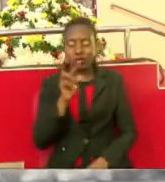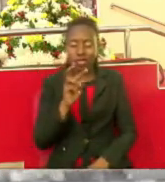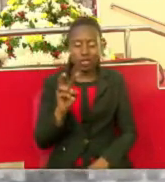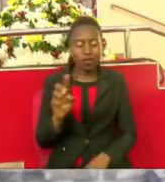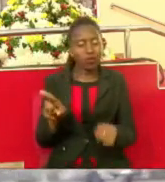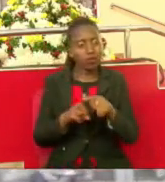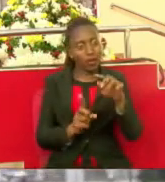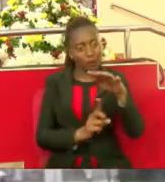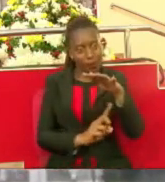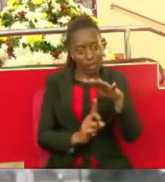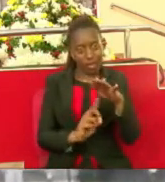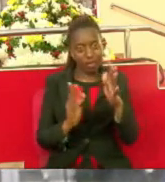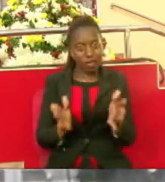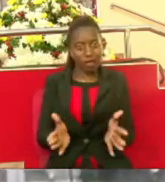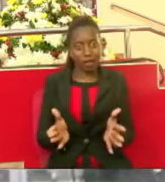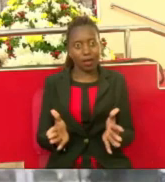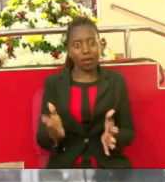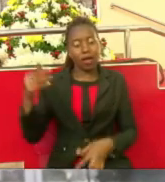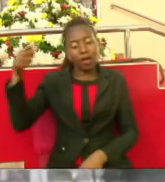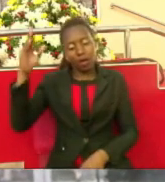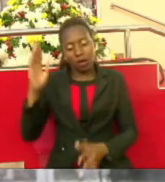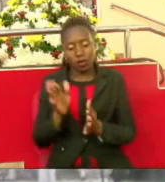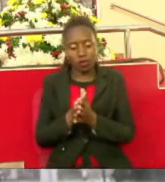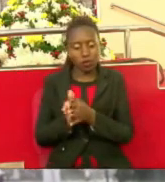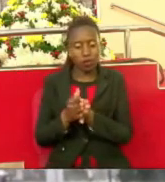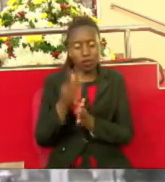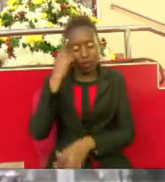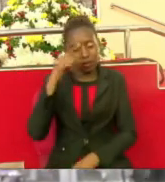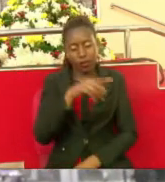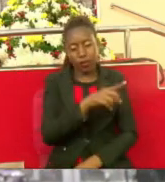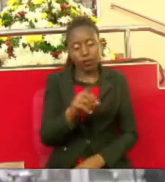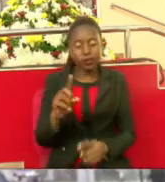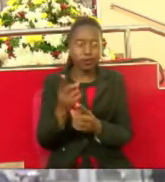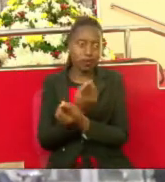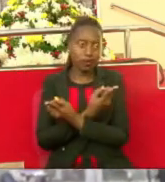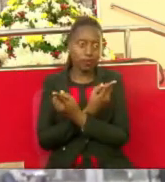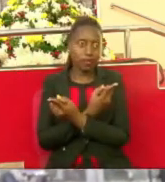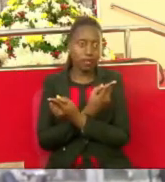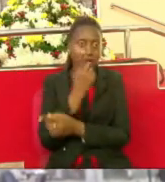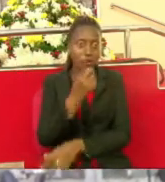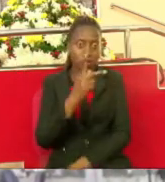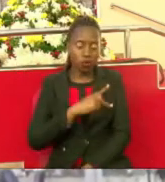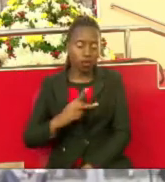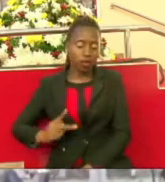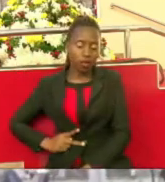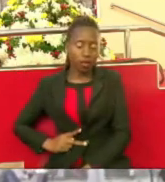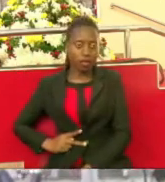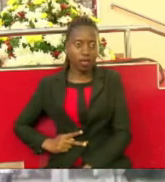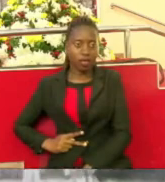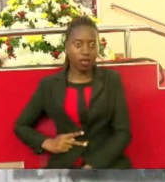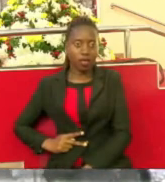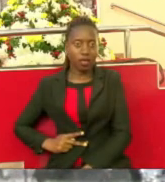mfugaji. But God has a different story for you. Lakini Bwana ana simulizi tofauti. You are the king. Wewe ni mfalme. Let them not look down upon